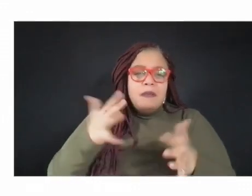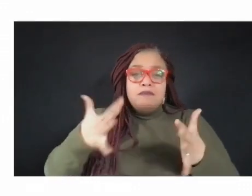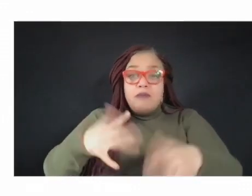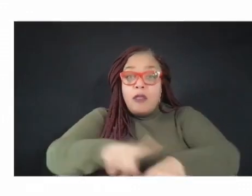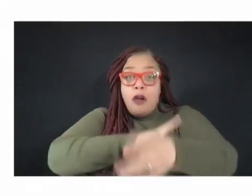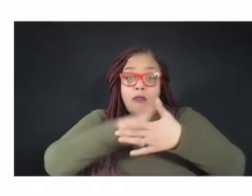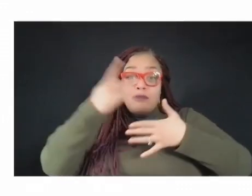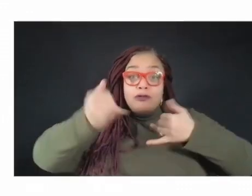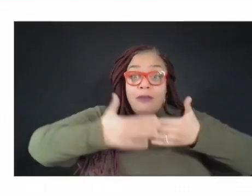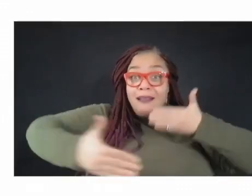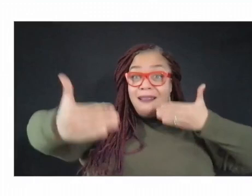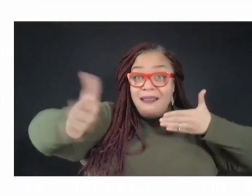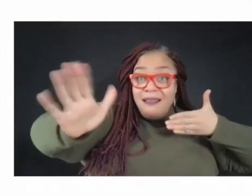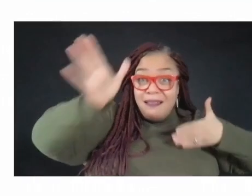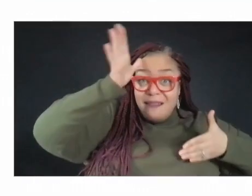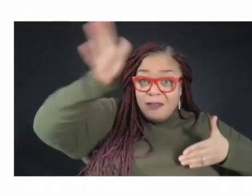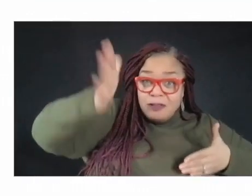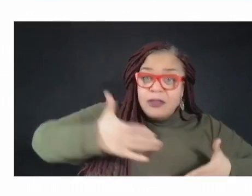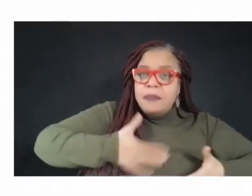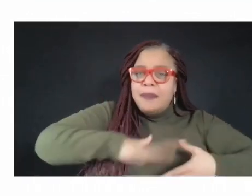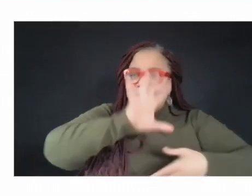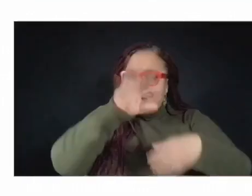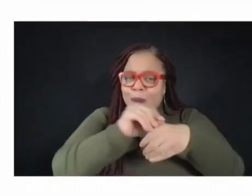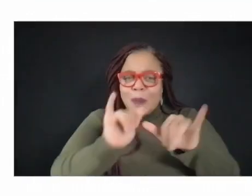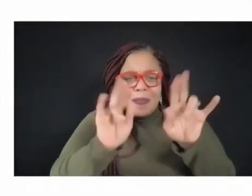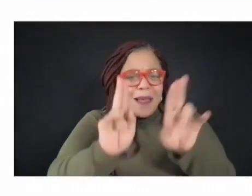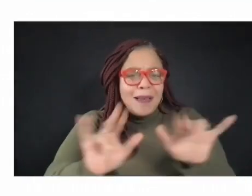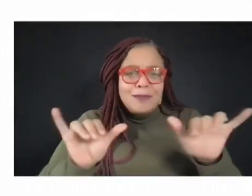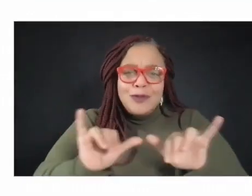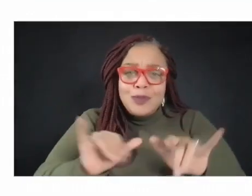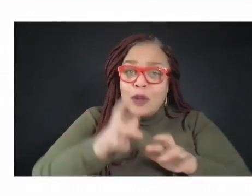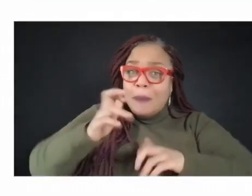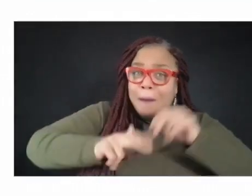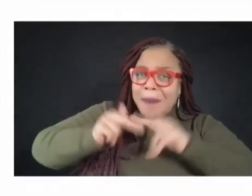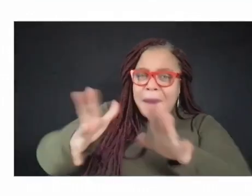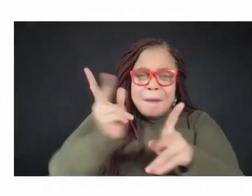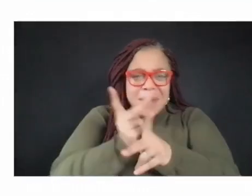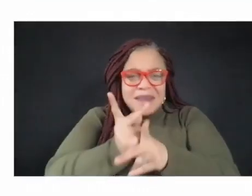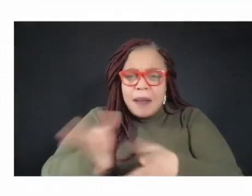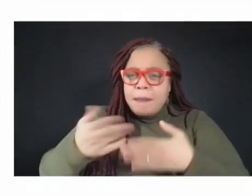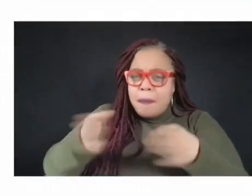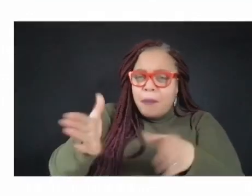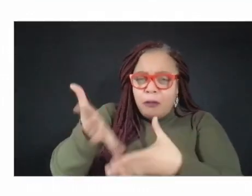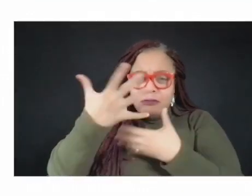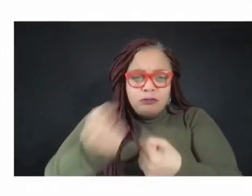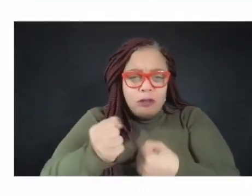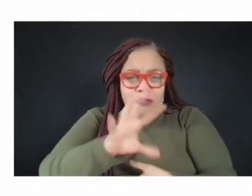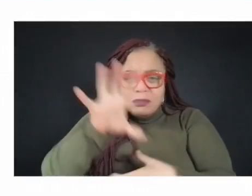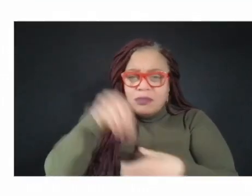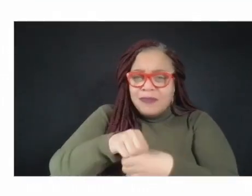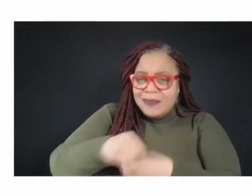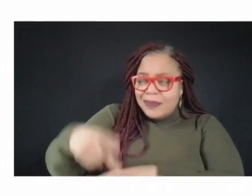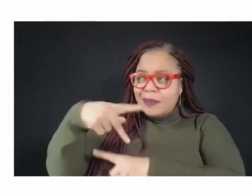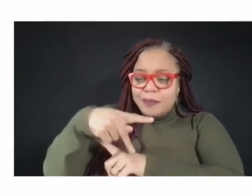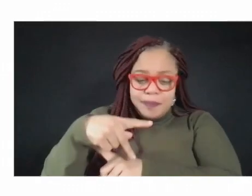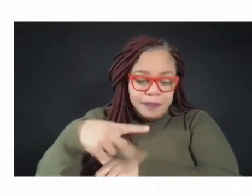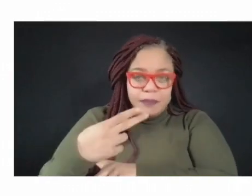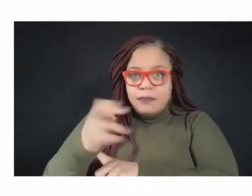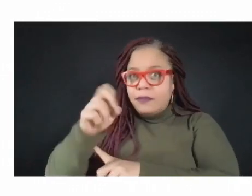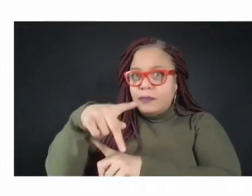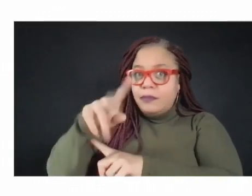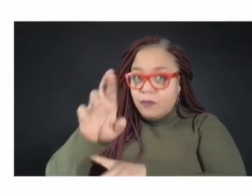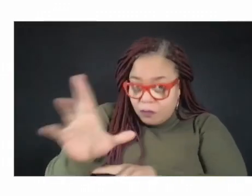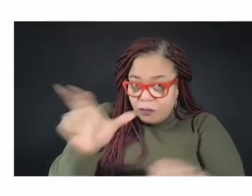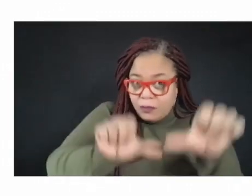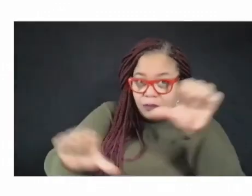rebuild and maintain public trust in FEPR science. We have the stickies over on the left-hand side, same color coding